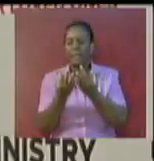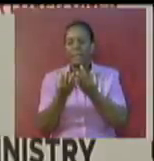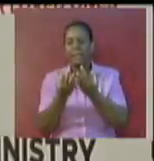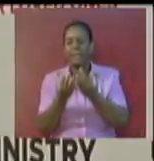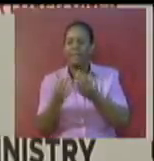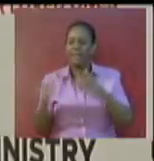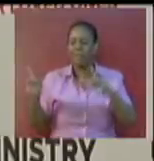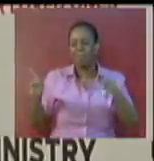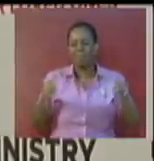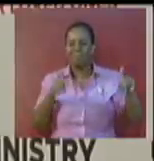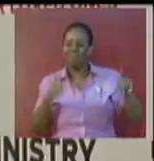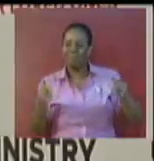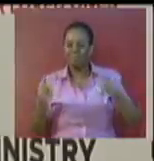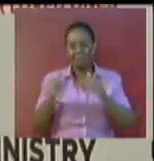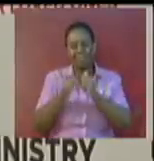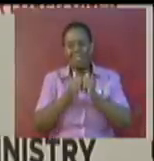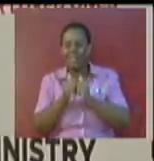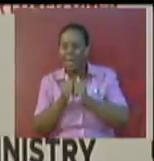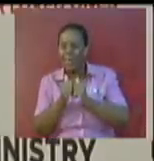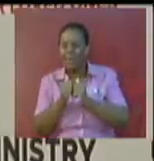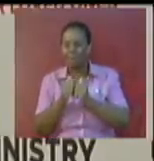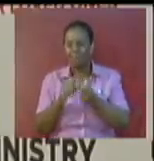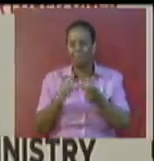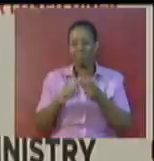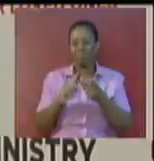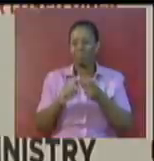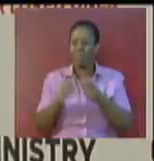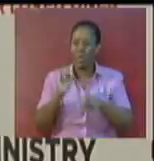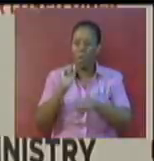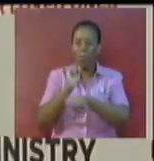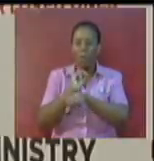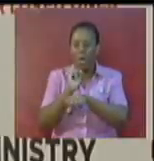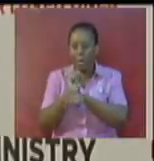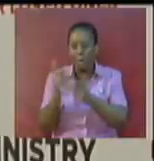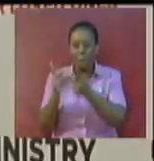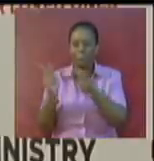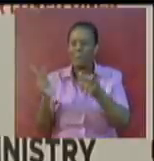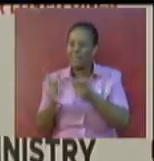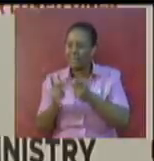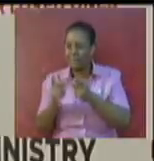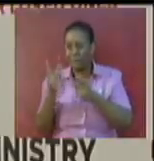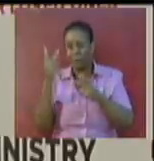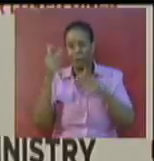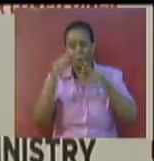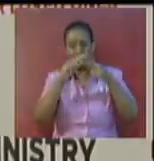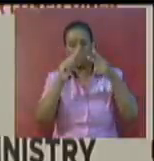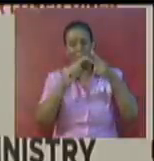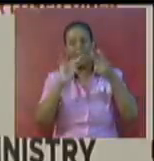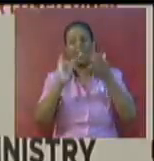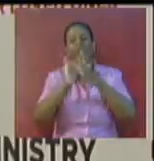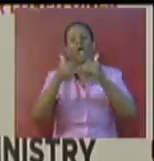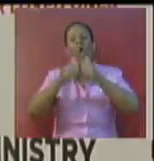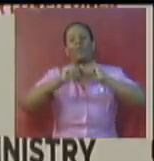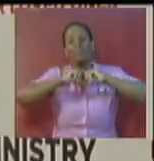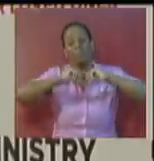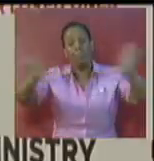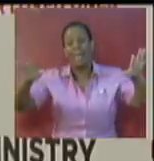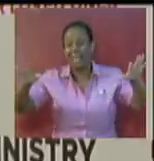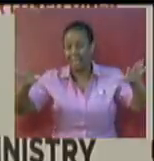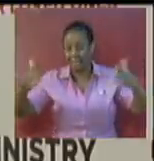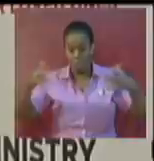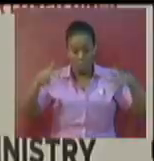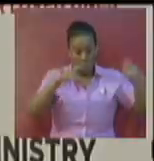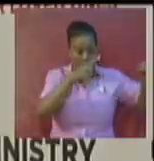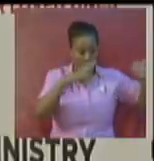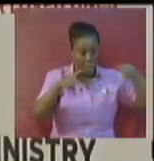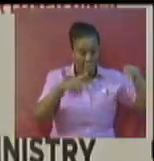is continue to increase our messaging. We've worked very closely with corporate communications, both in the Ministry of Health and with the NCRHA,